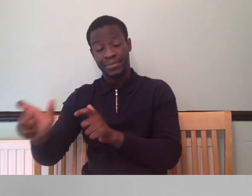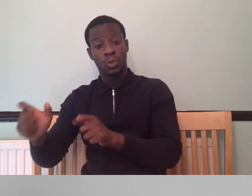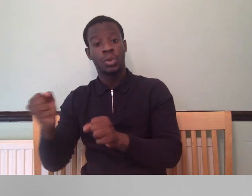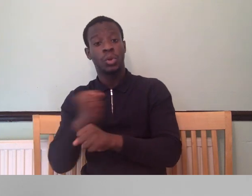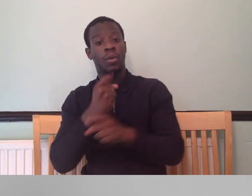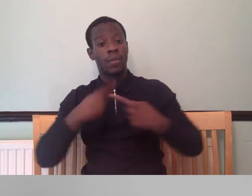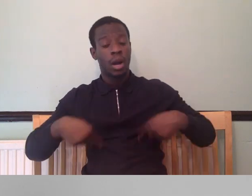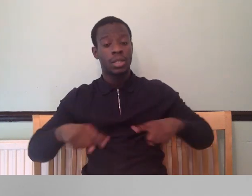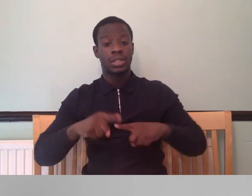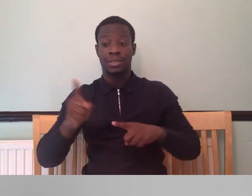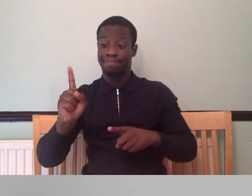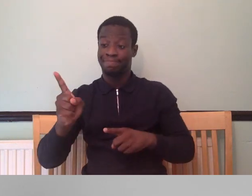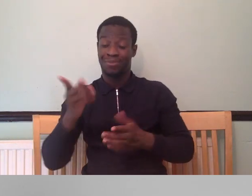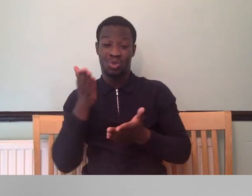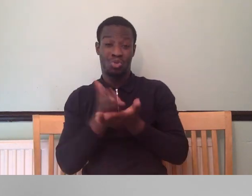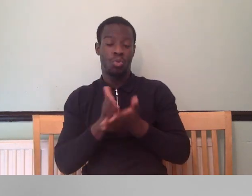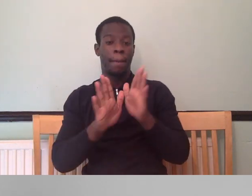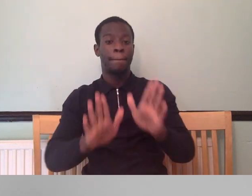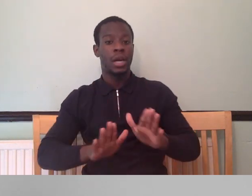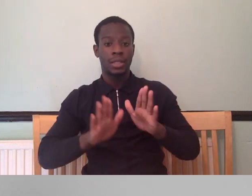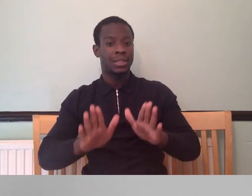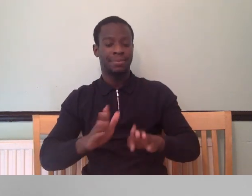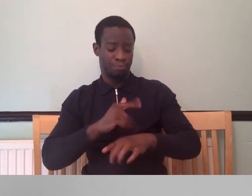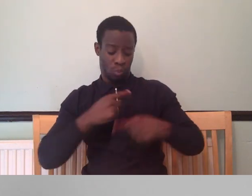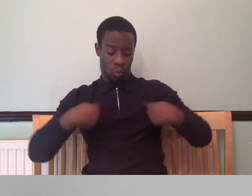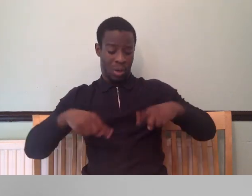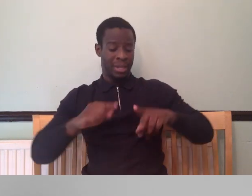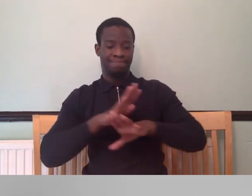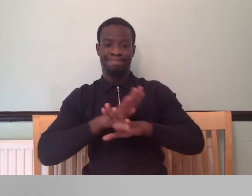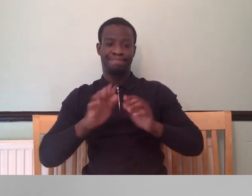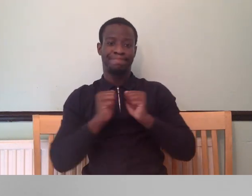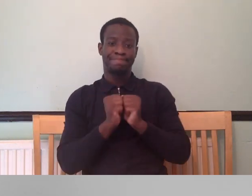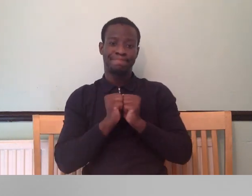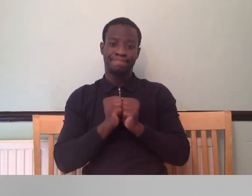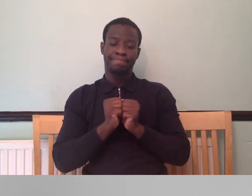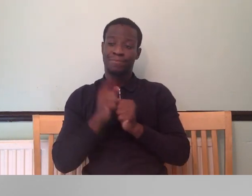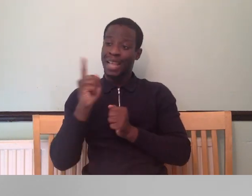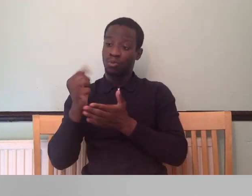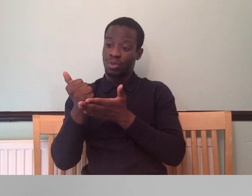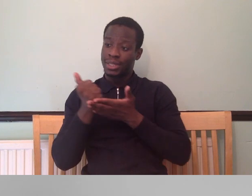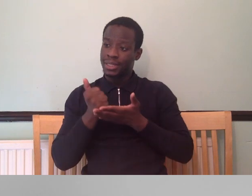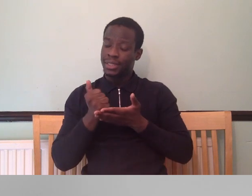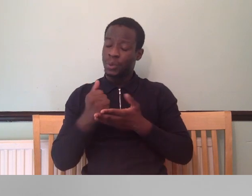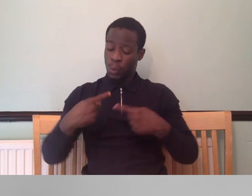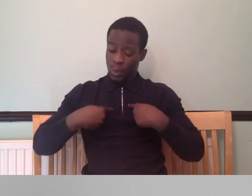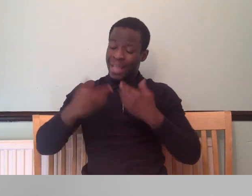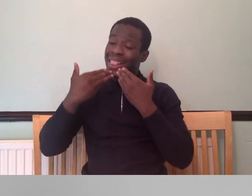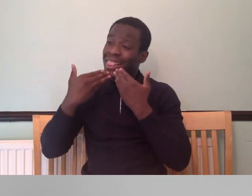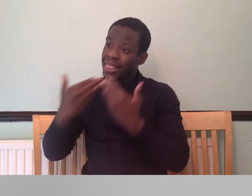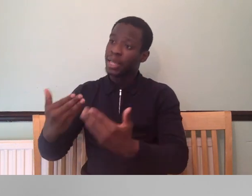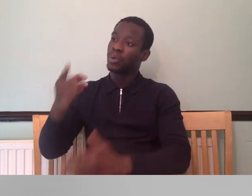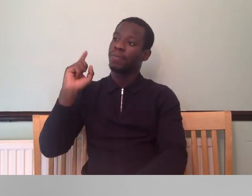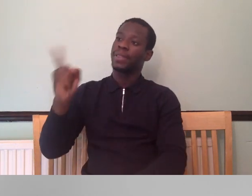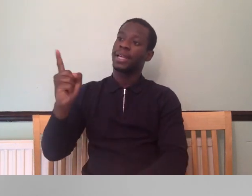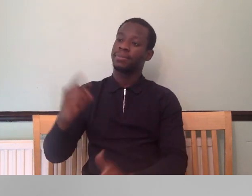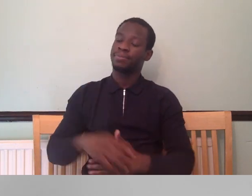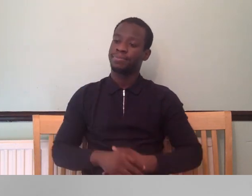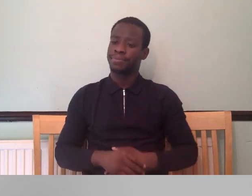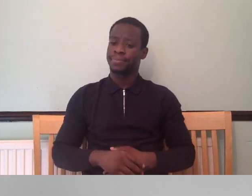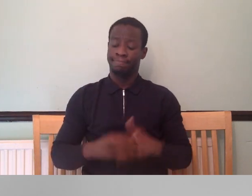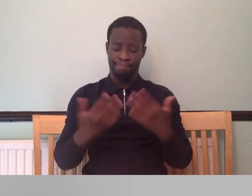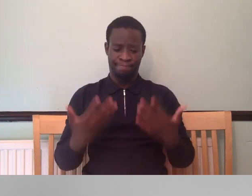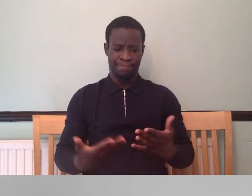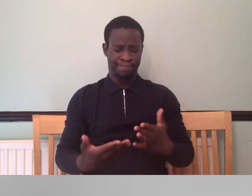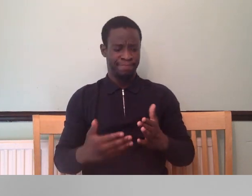is true mercy, undeserved grace, and we thank you for that. In